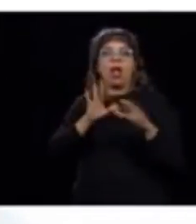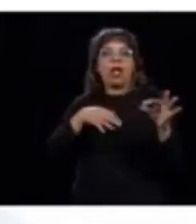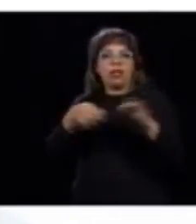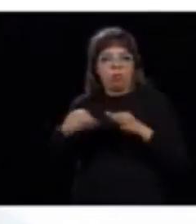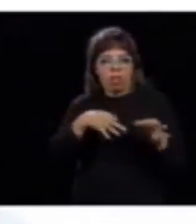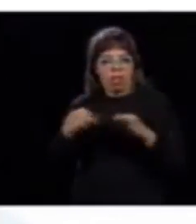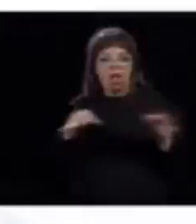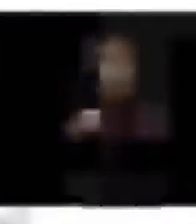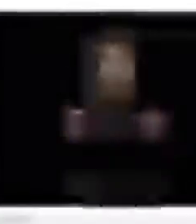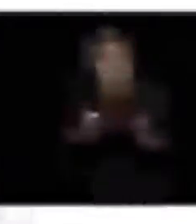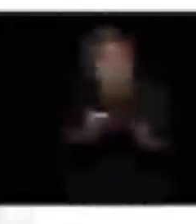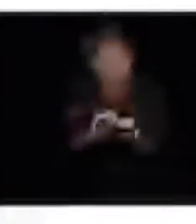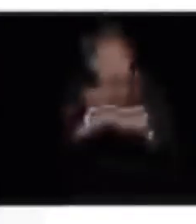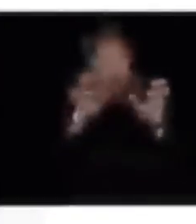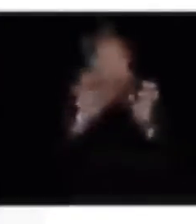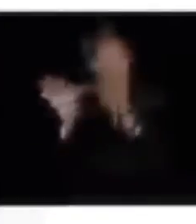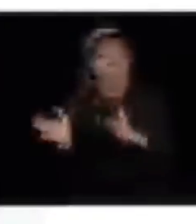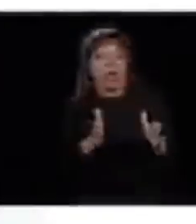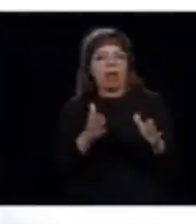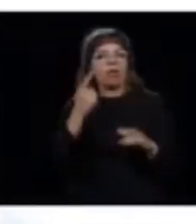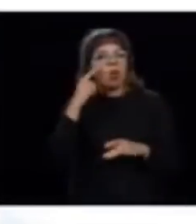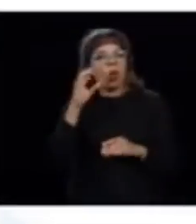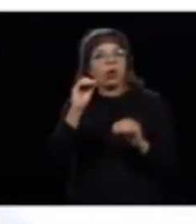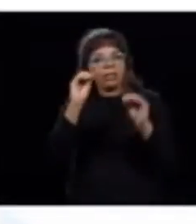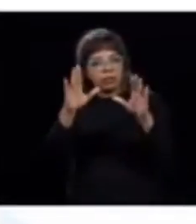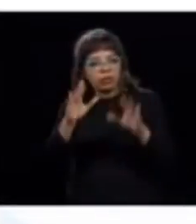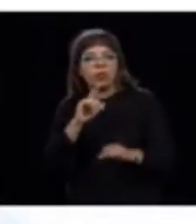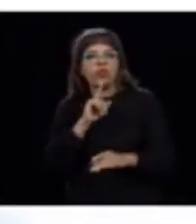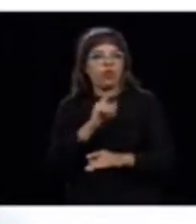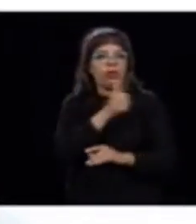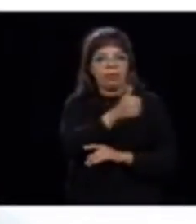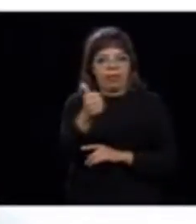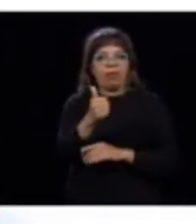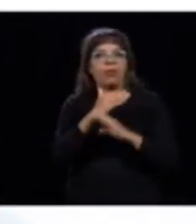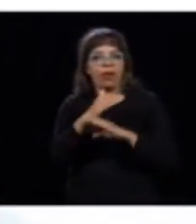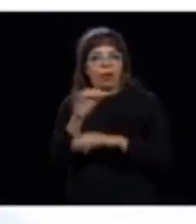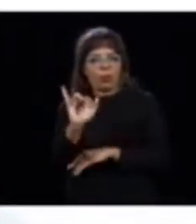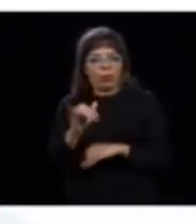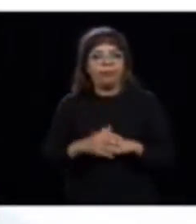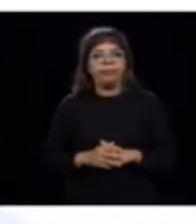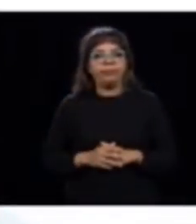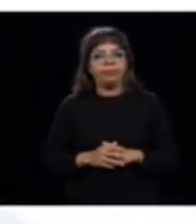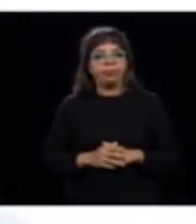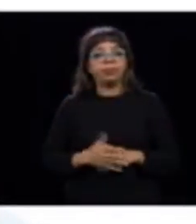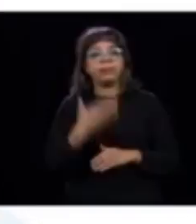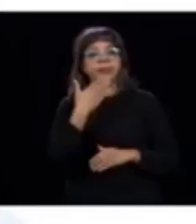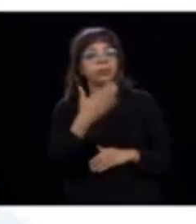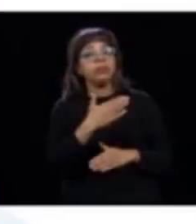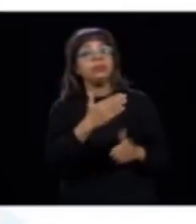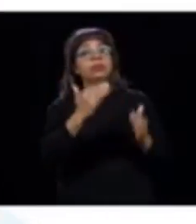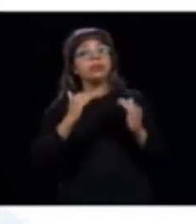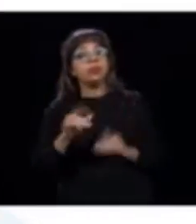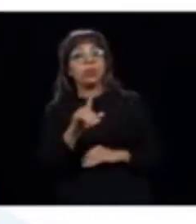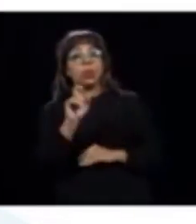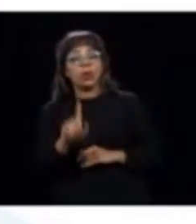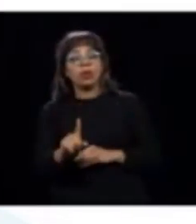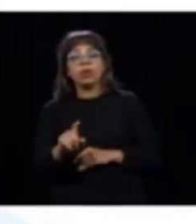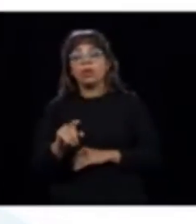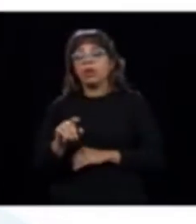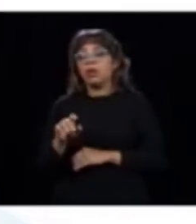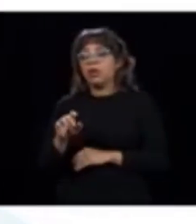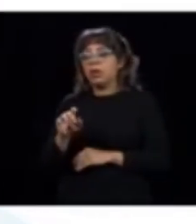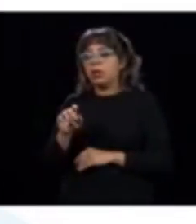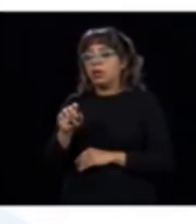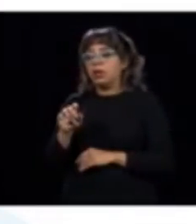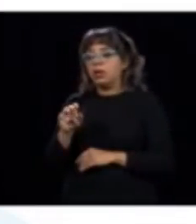we propose. Thank you. And now for Mr. Legault and Minister McCann. Yesterday you said there are 6